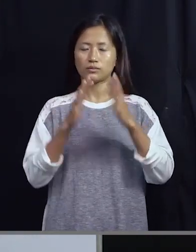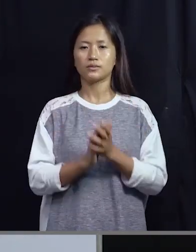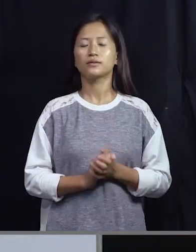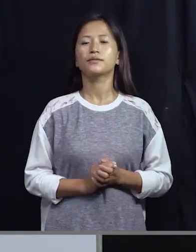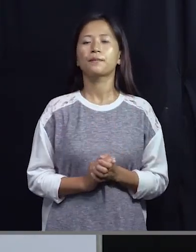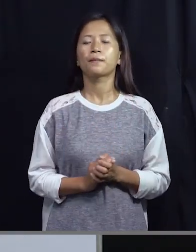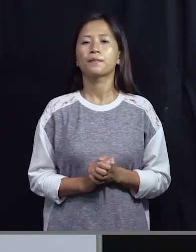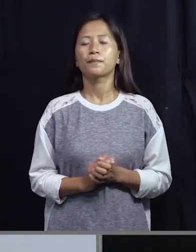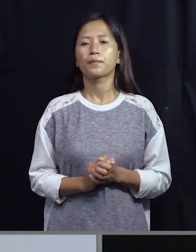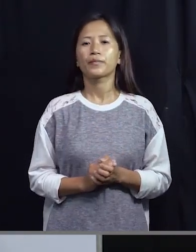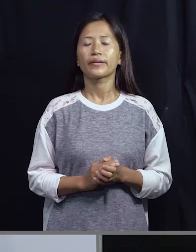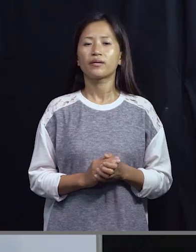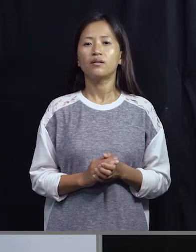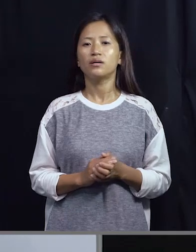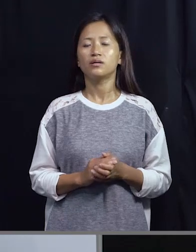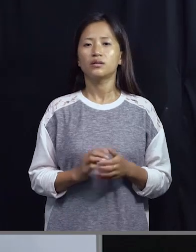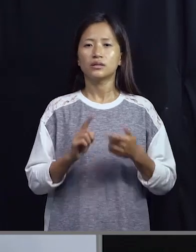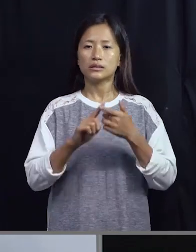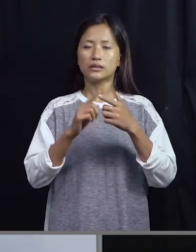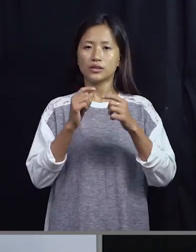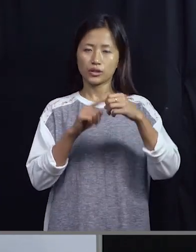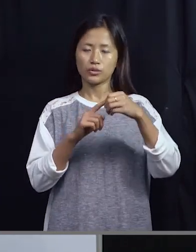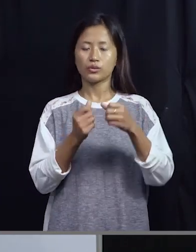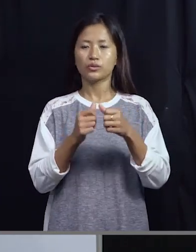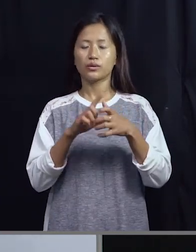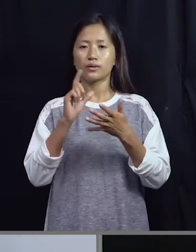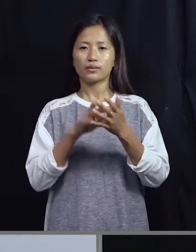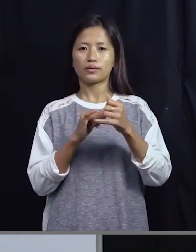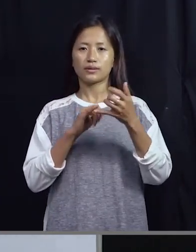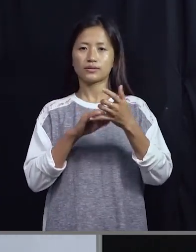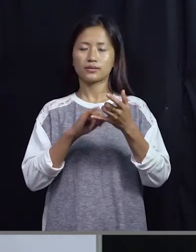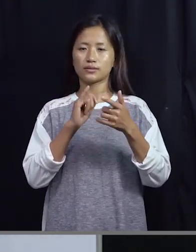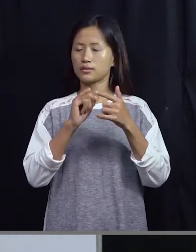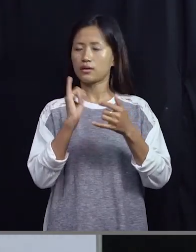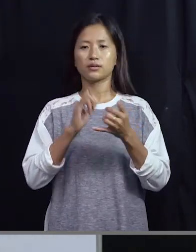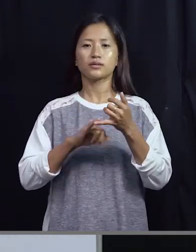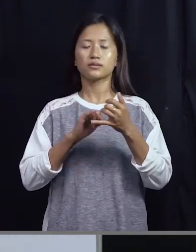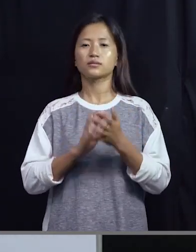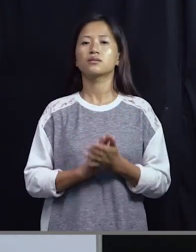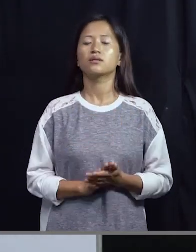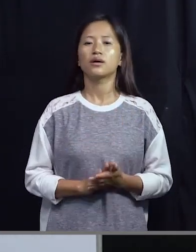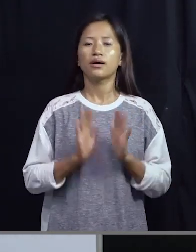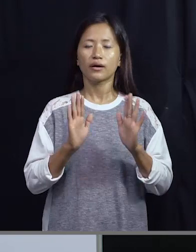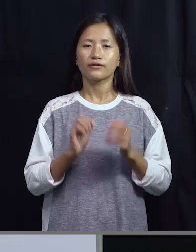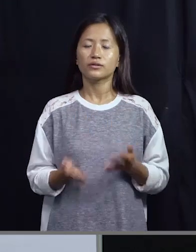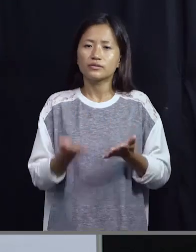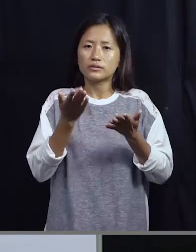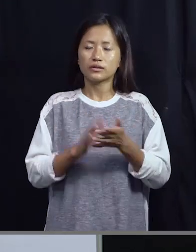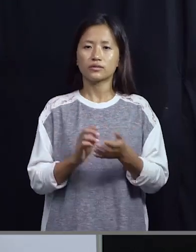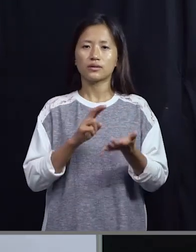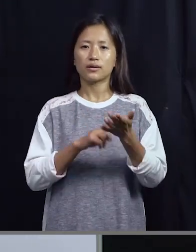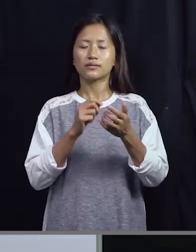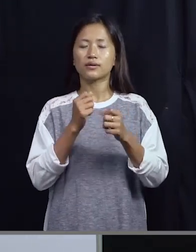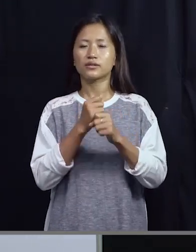the experiment, they grew E. coli cells in a culture medium containing heavy isotope of nitrogen